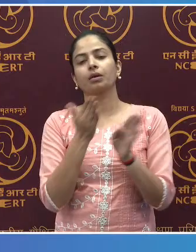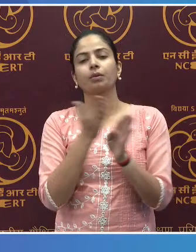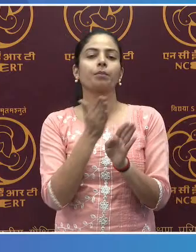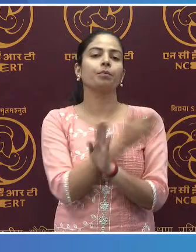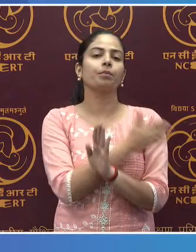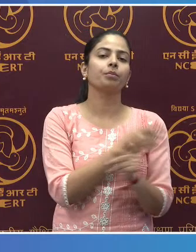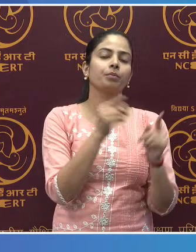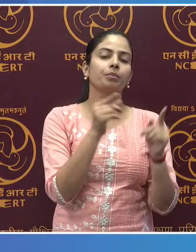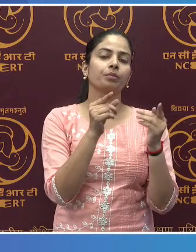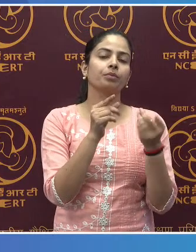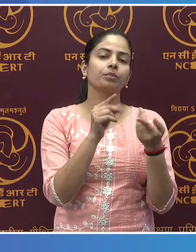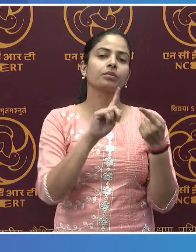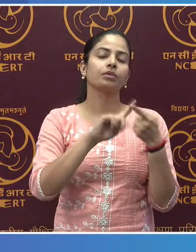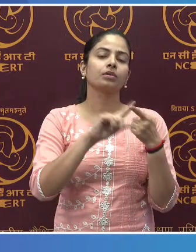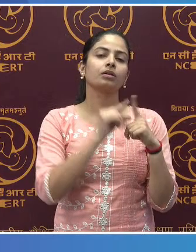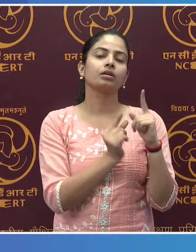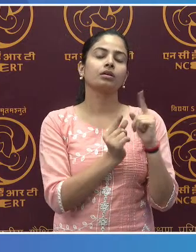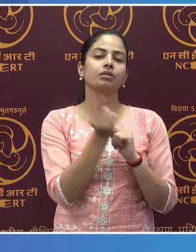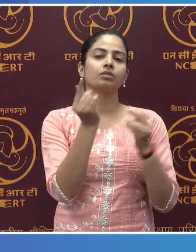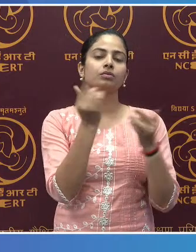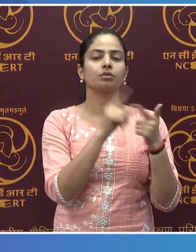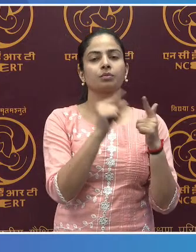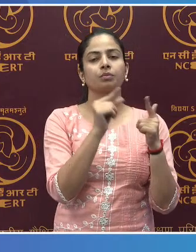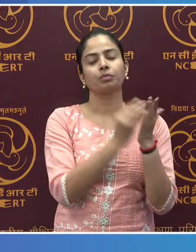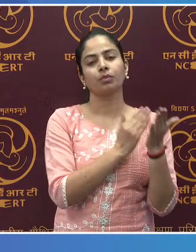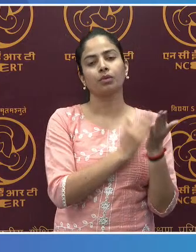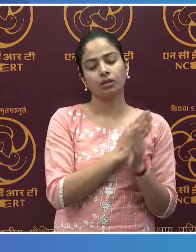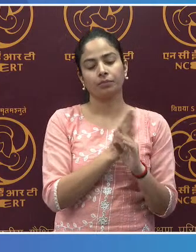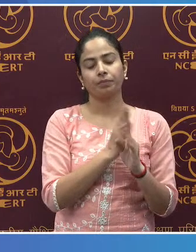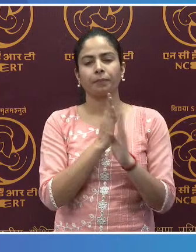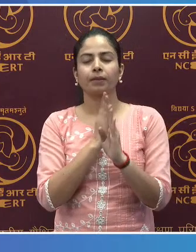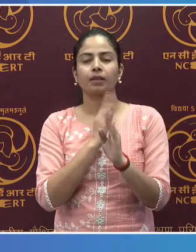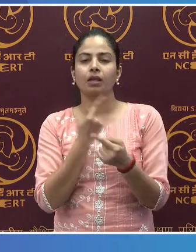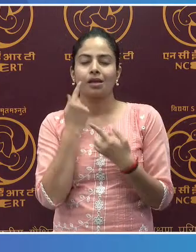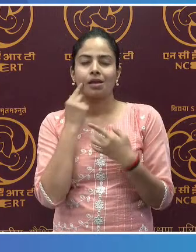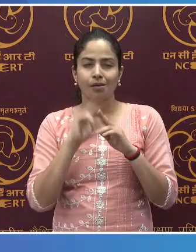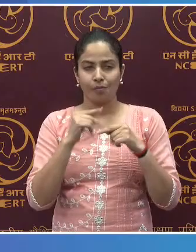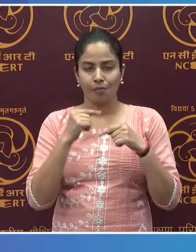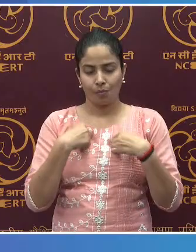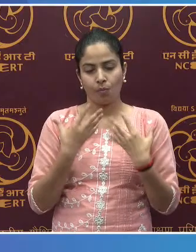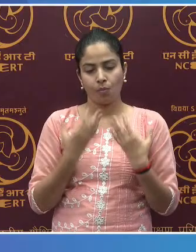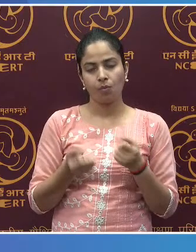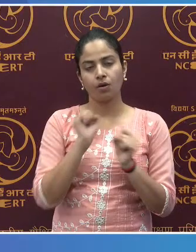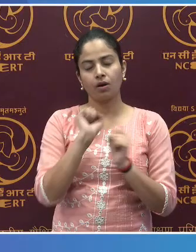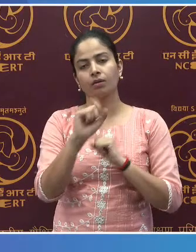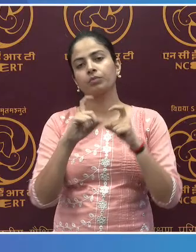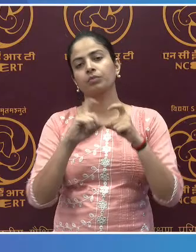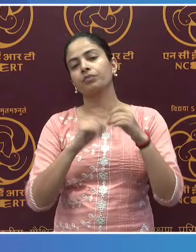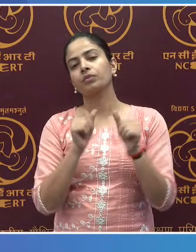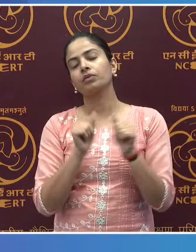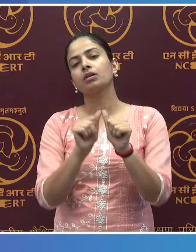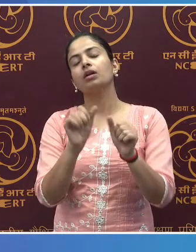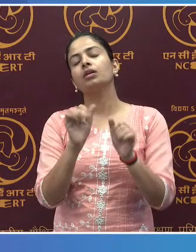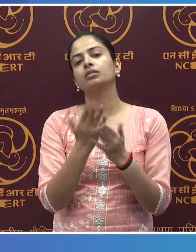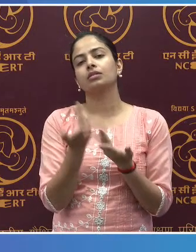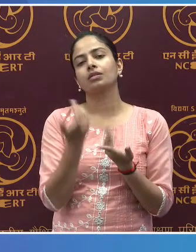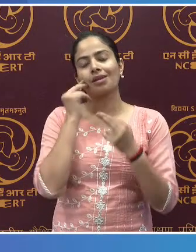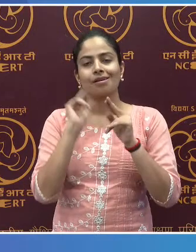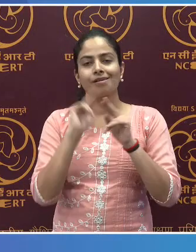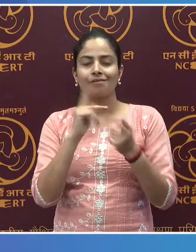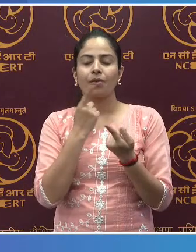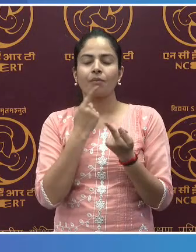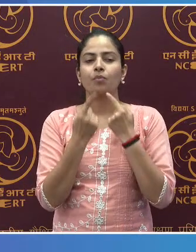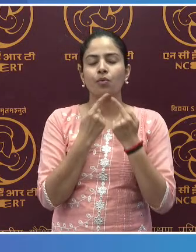with respect to this education policy. Now, directly coming to your question, whenever we talk about any education policy in particular